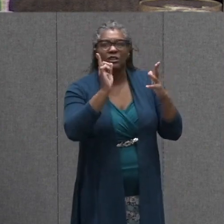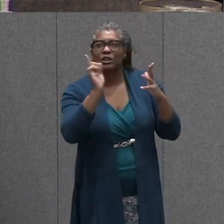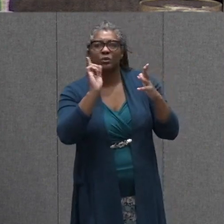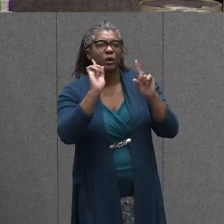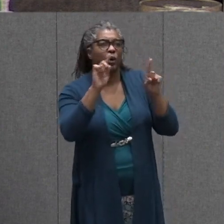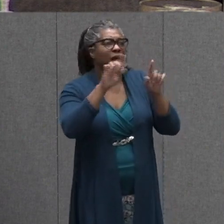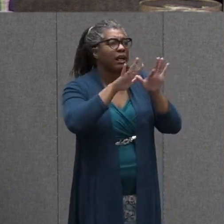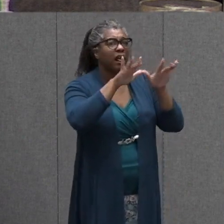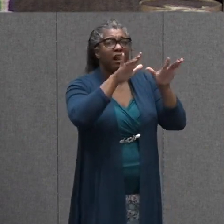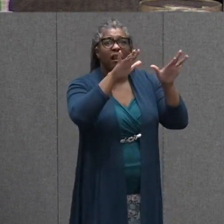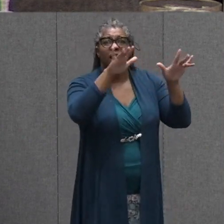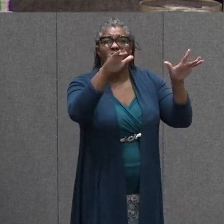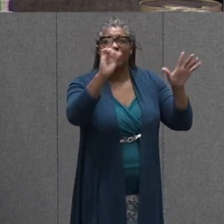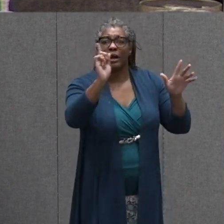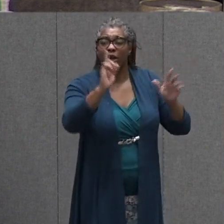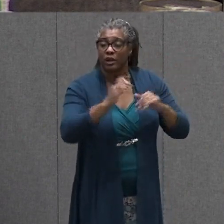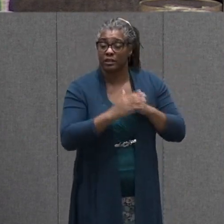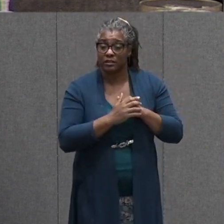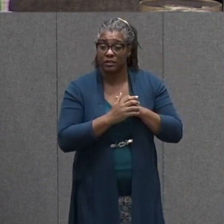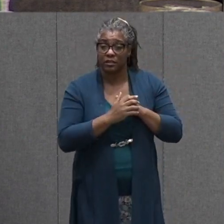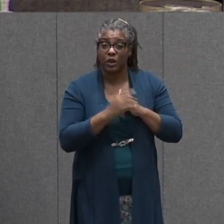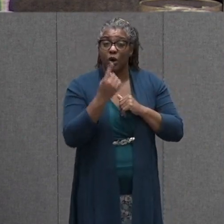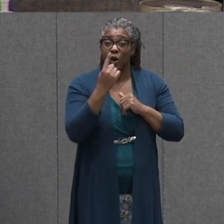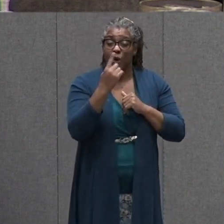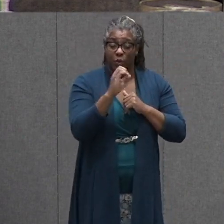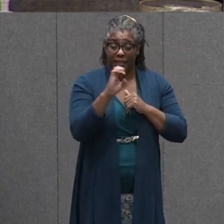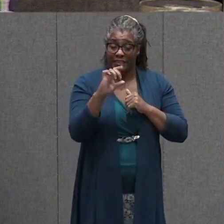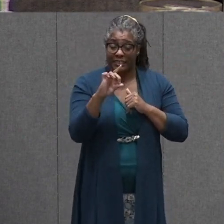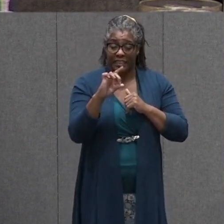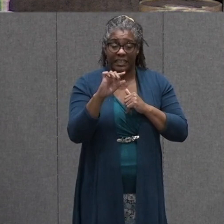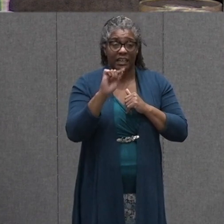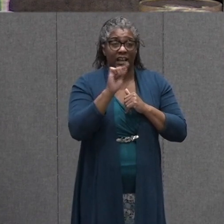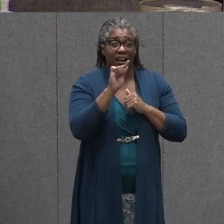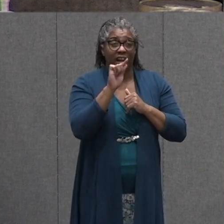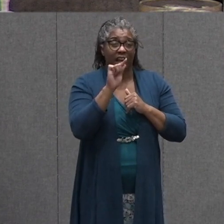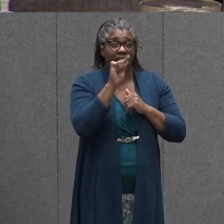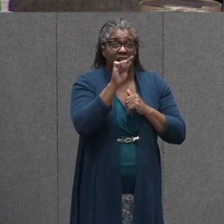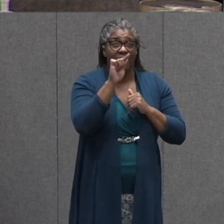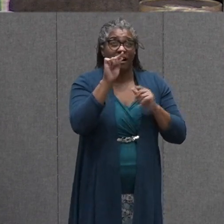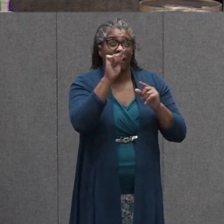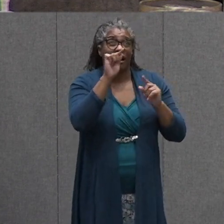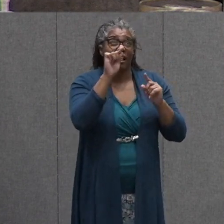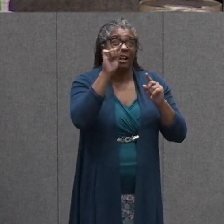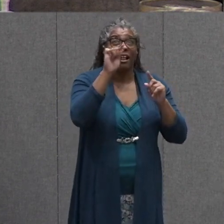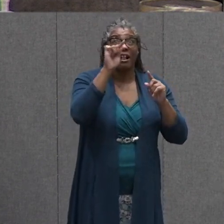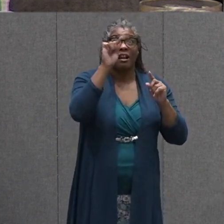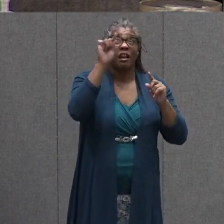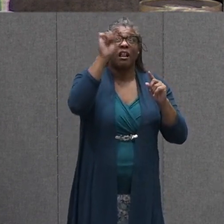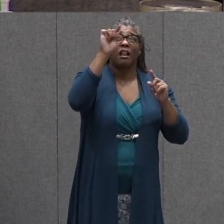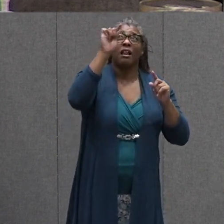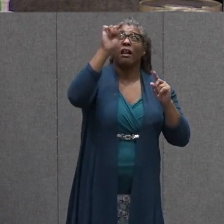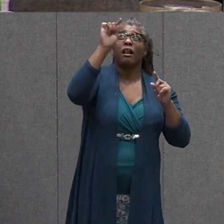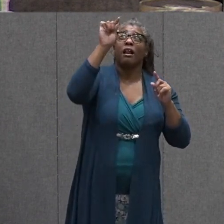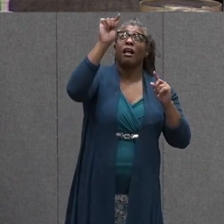R-controlled vowels, and E and R will make an sound. So that's good. I can underline